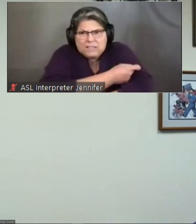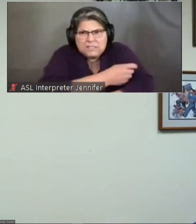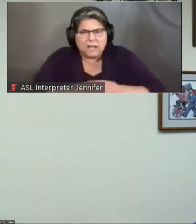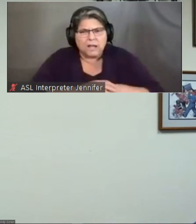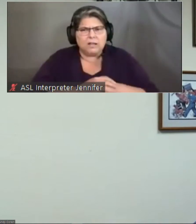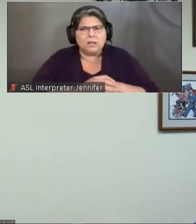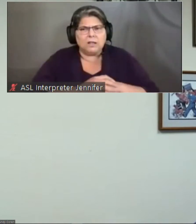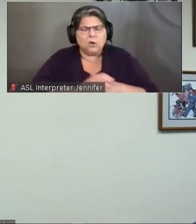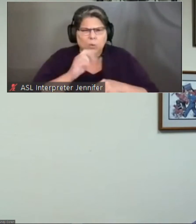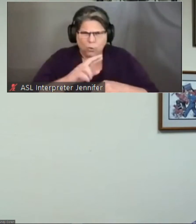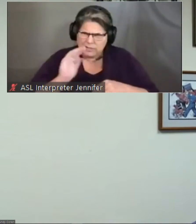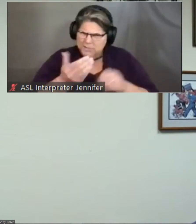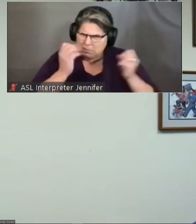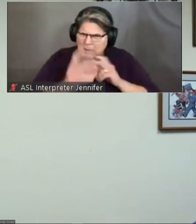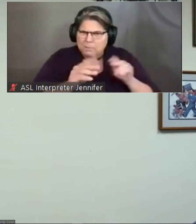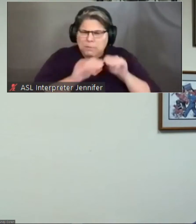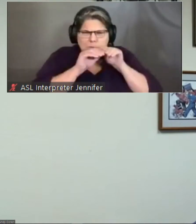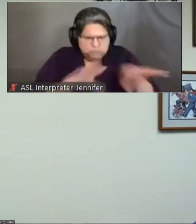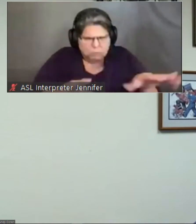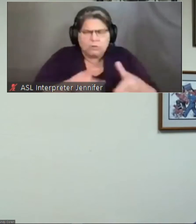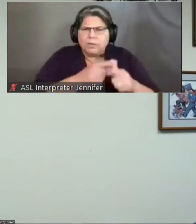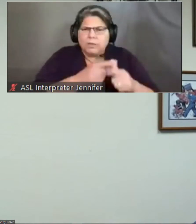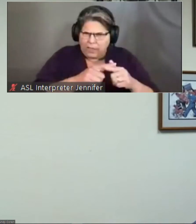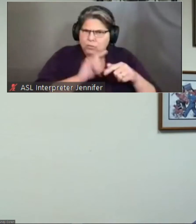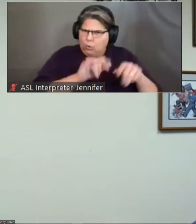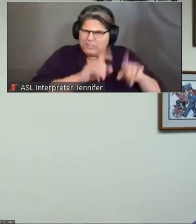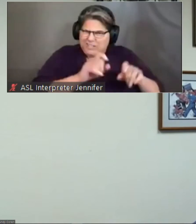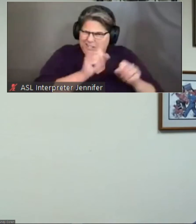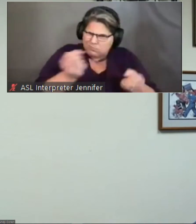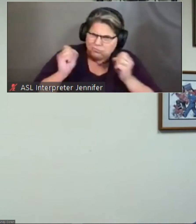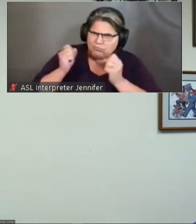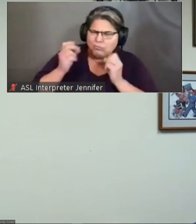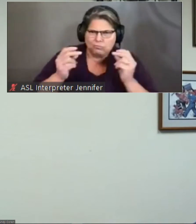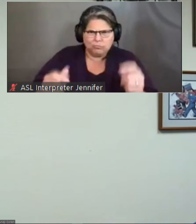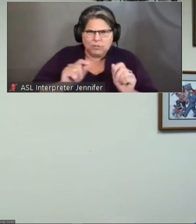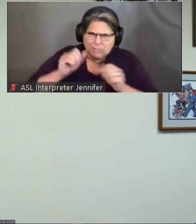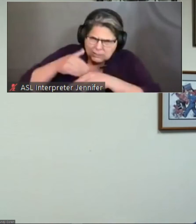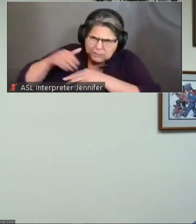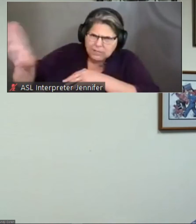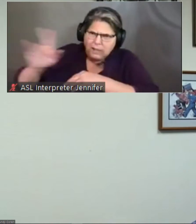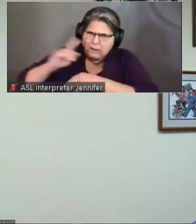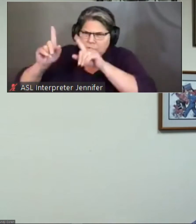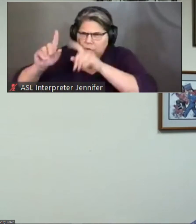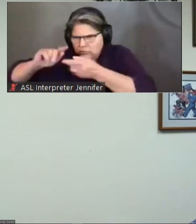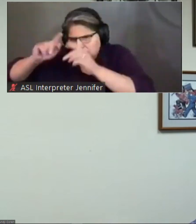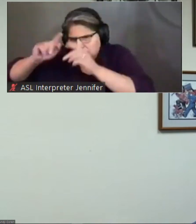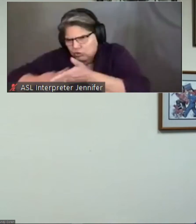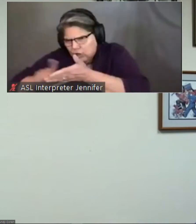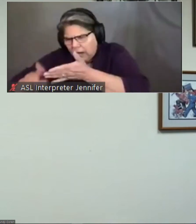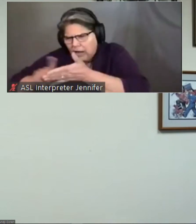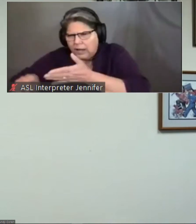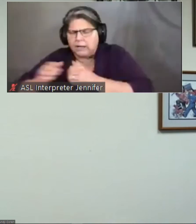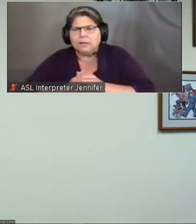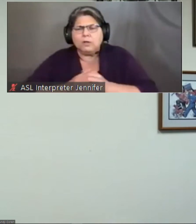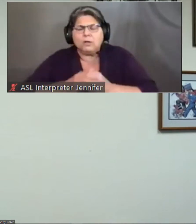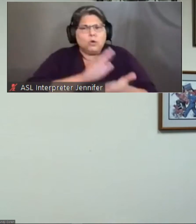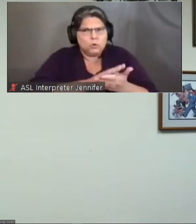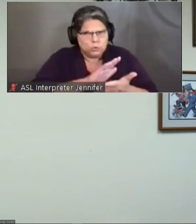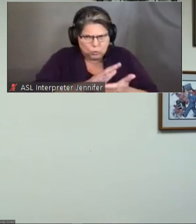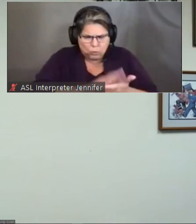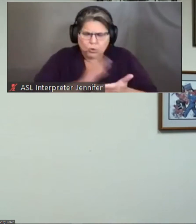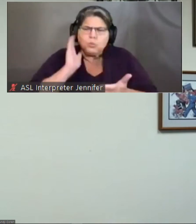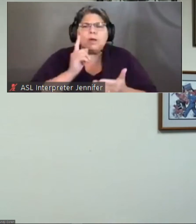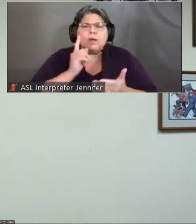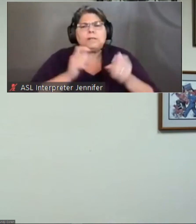significant outbreak. Schools are now testing both staff and athletes on a regular basis. Contact investigation